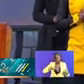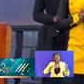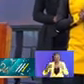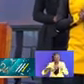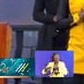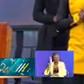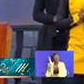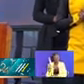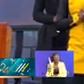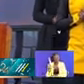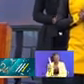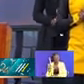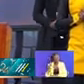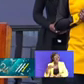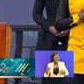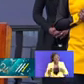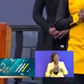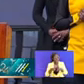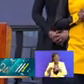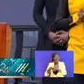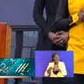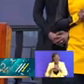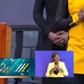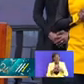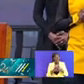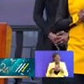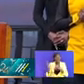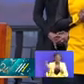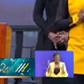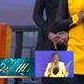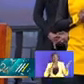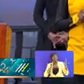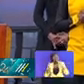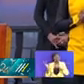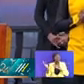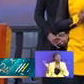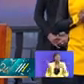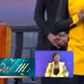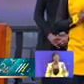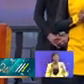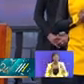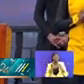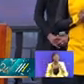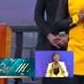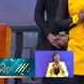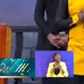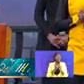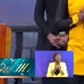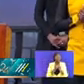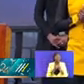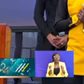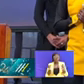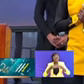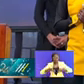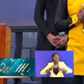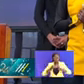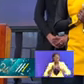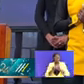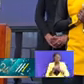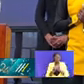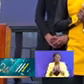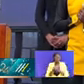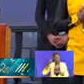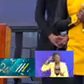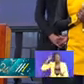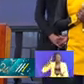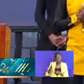moves of God are like tsunamis it will take an earthquake in the ocean for